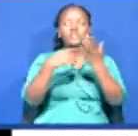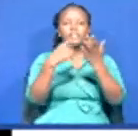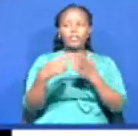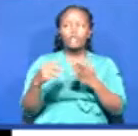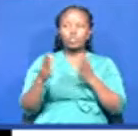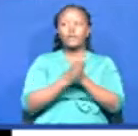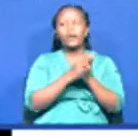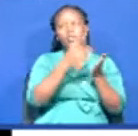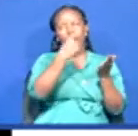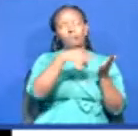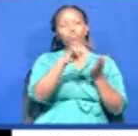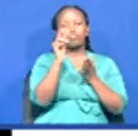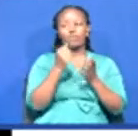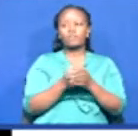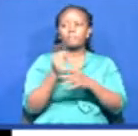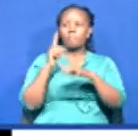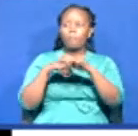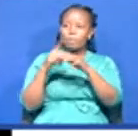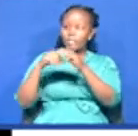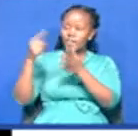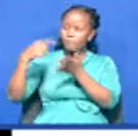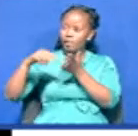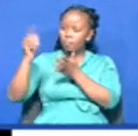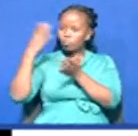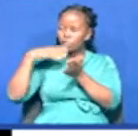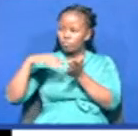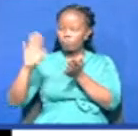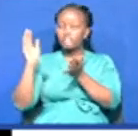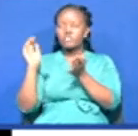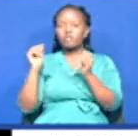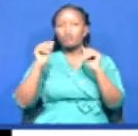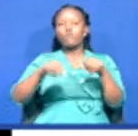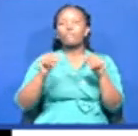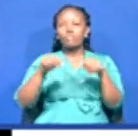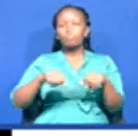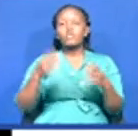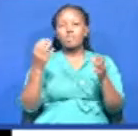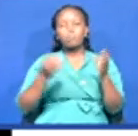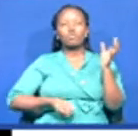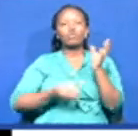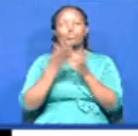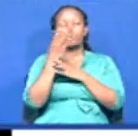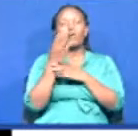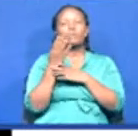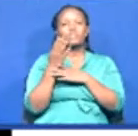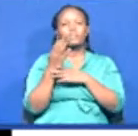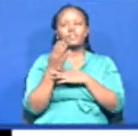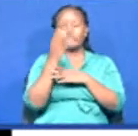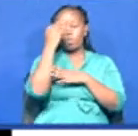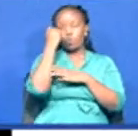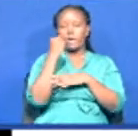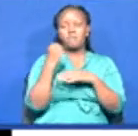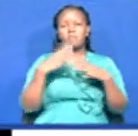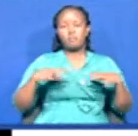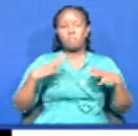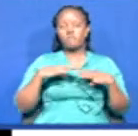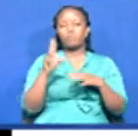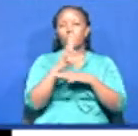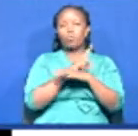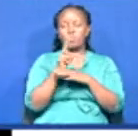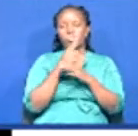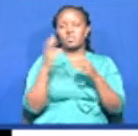And once I've been approved, then we'll be able now to, you know, to launch this particular system so that consumers will be empowered now